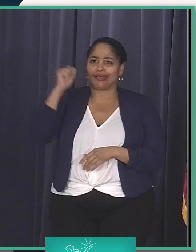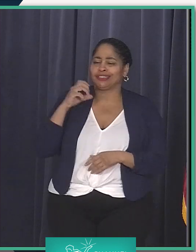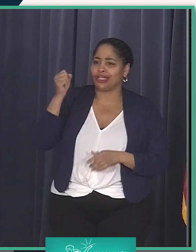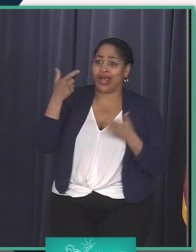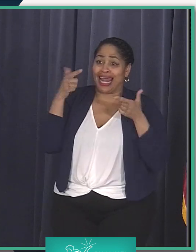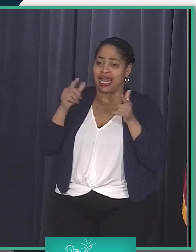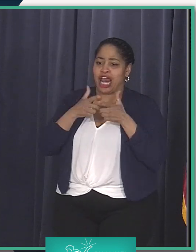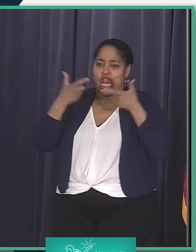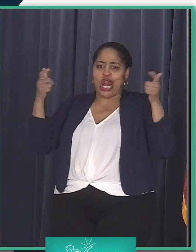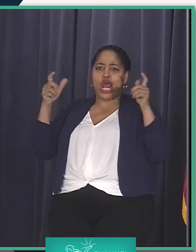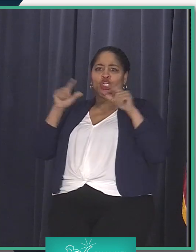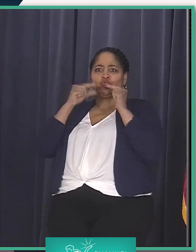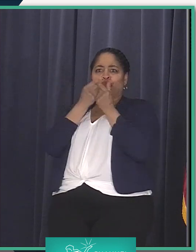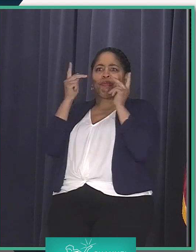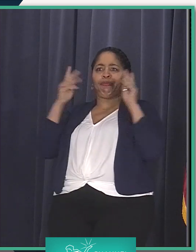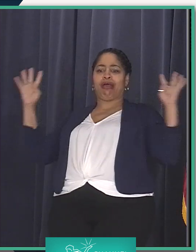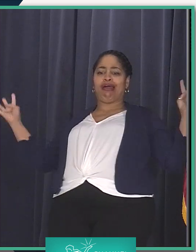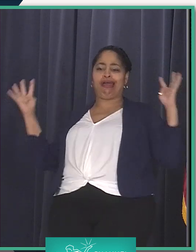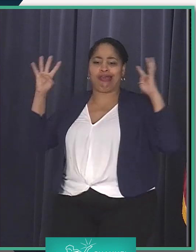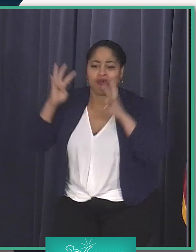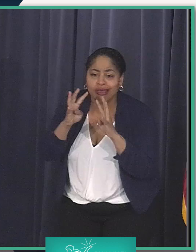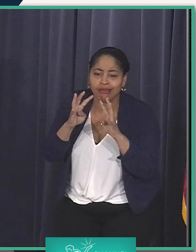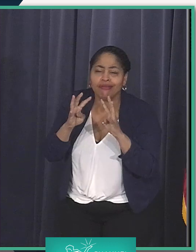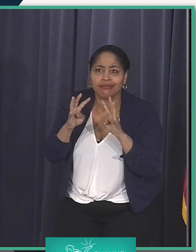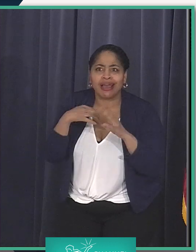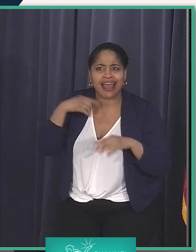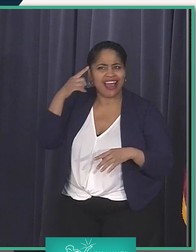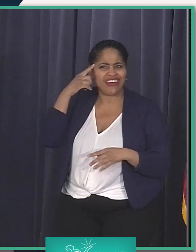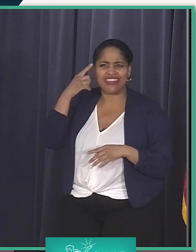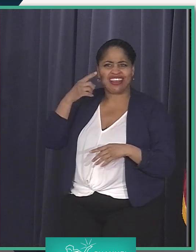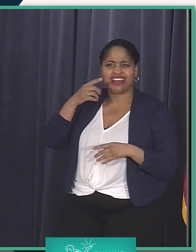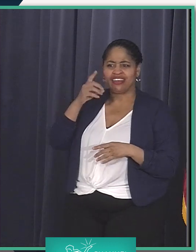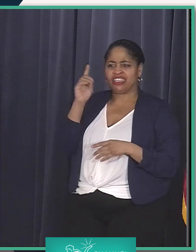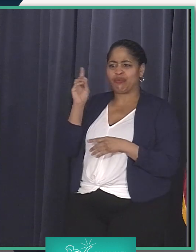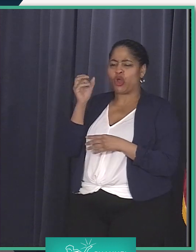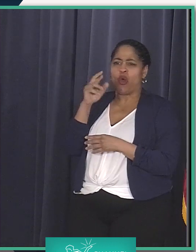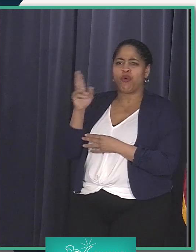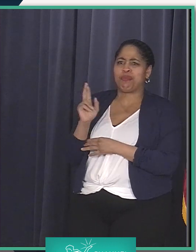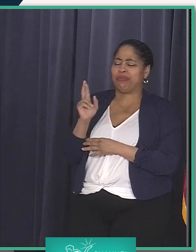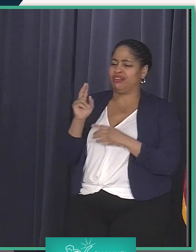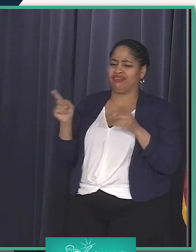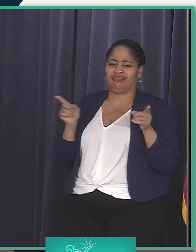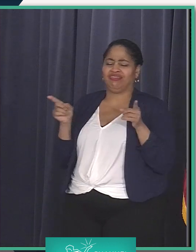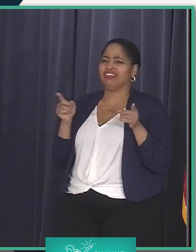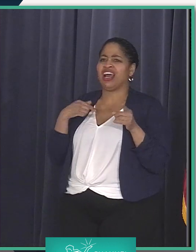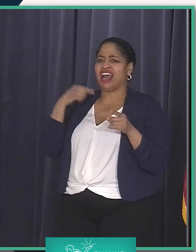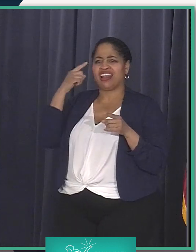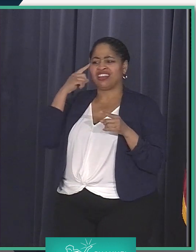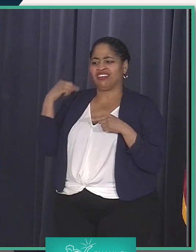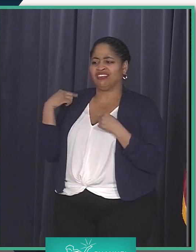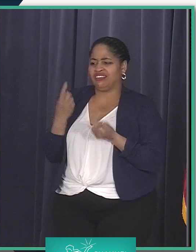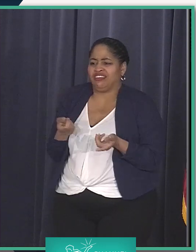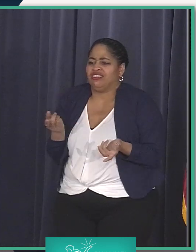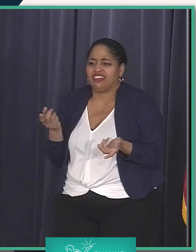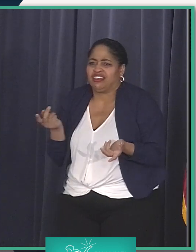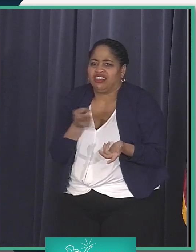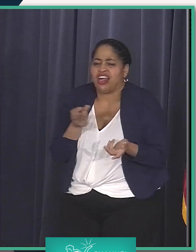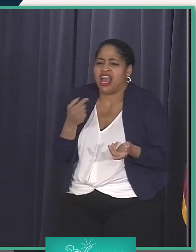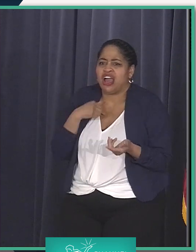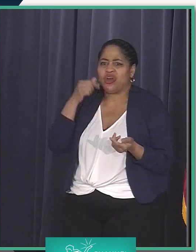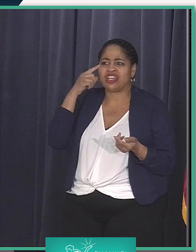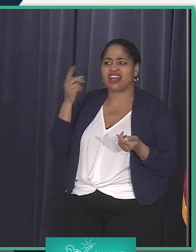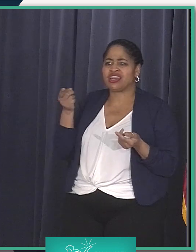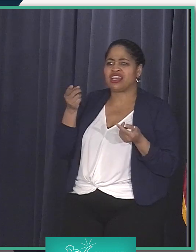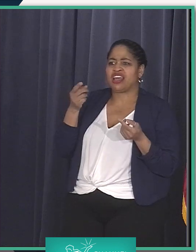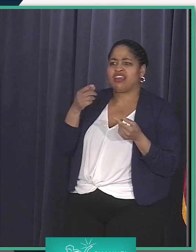crowds gather. I don't think the Republicans or the Democrats think that's a good idea. I think they're in a debate over a 1945 law versus a